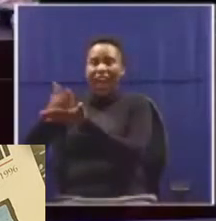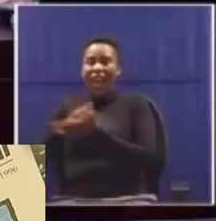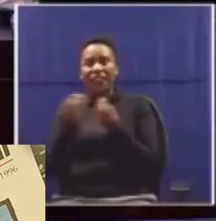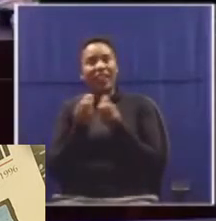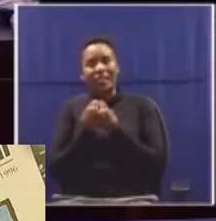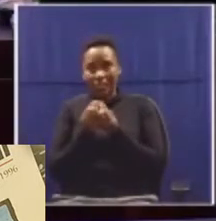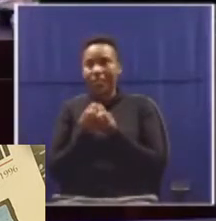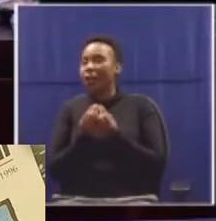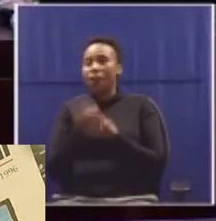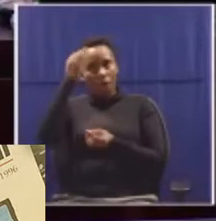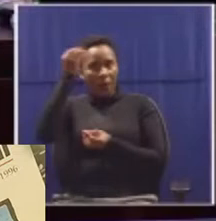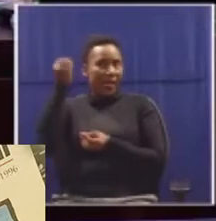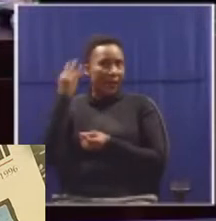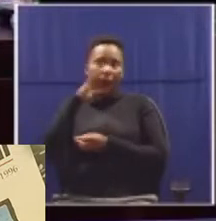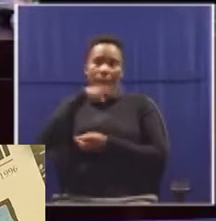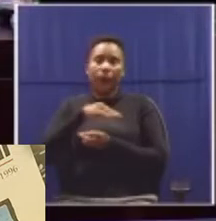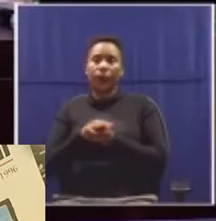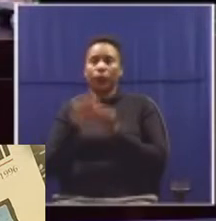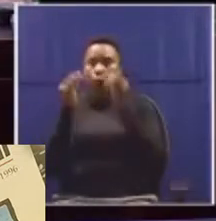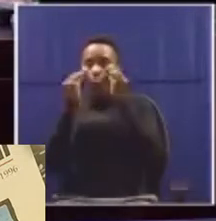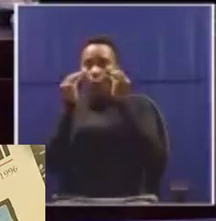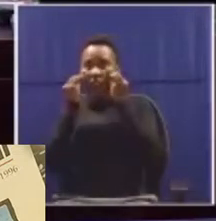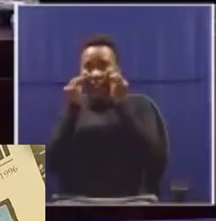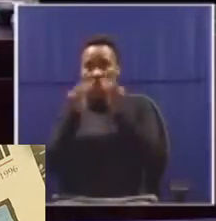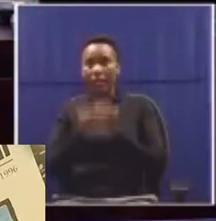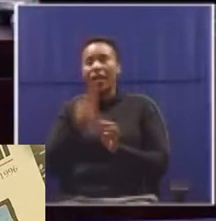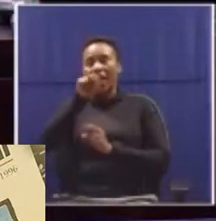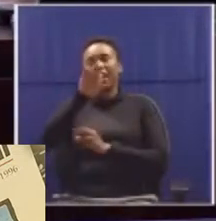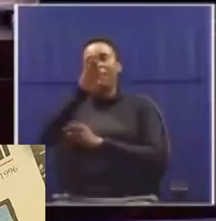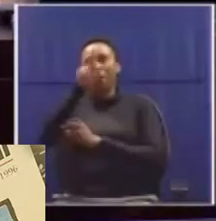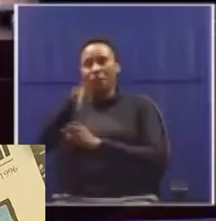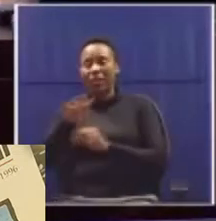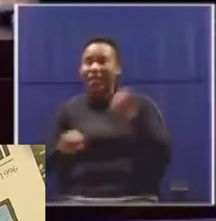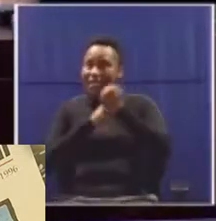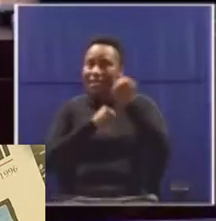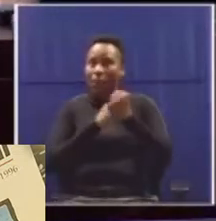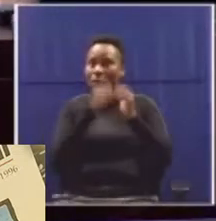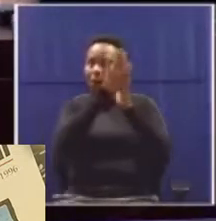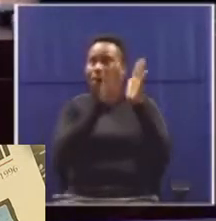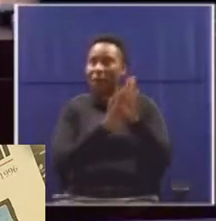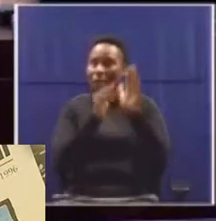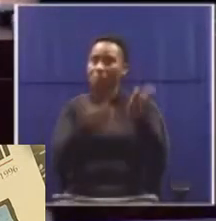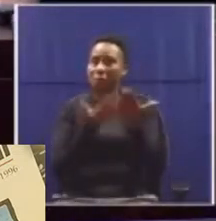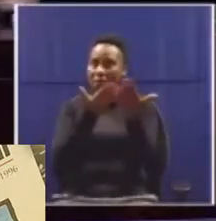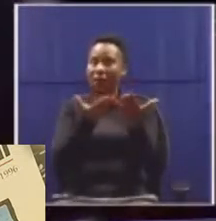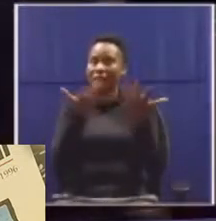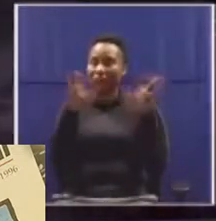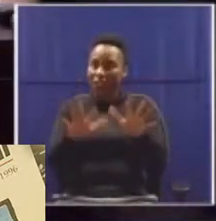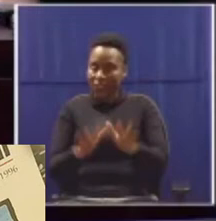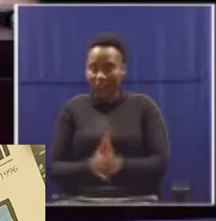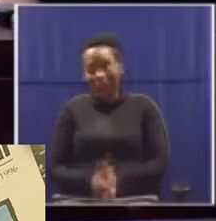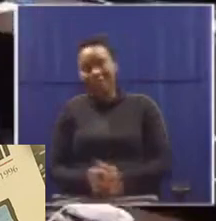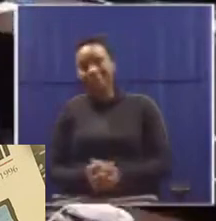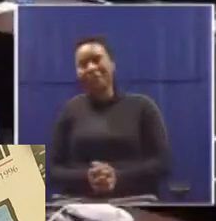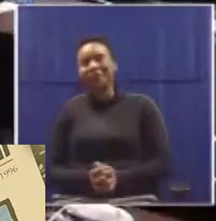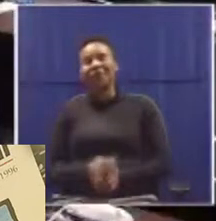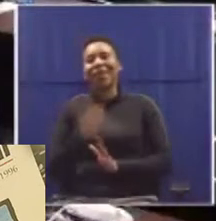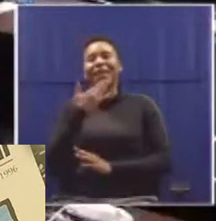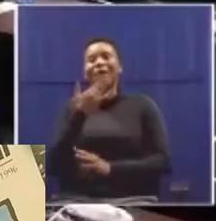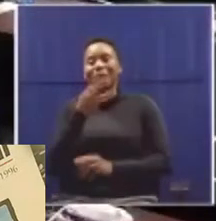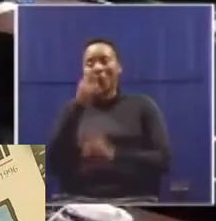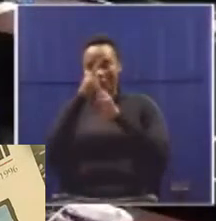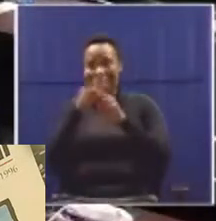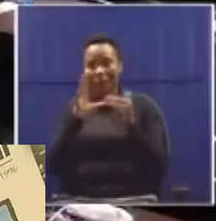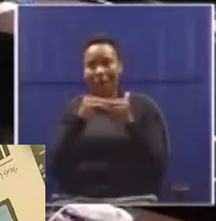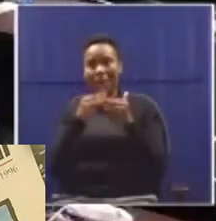decoy and sand chairperson the national Freedom Party supports the bull table here thank you very much thank you honorable